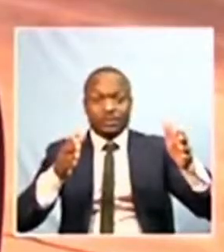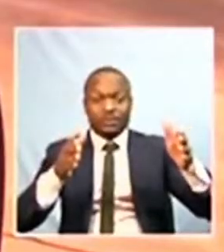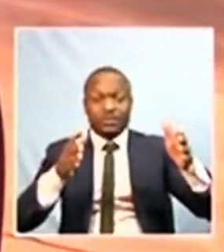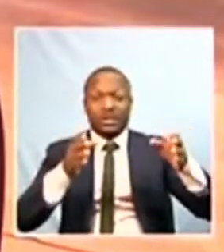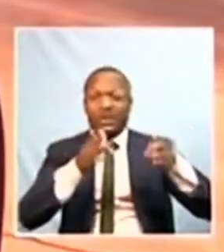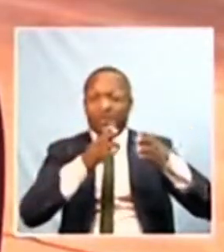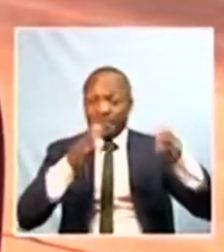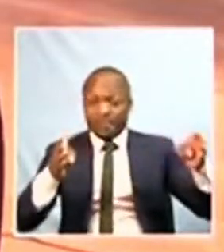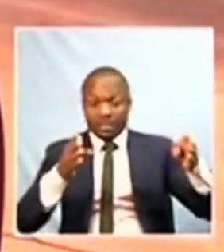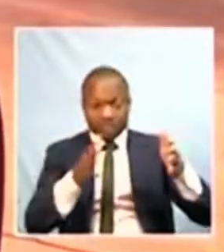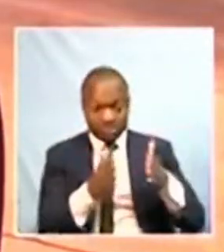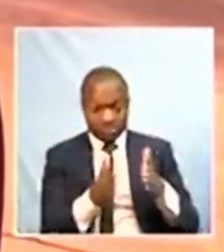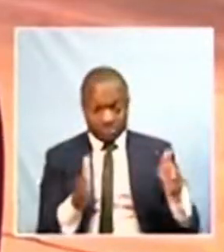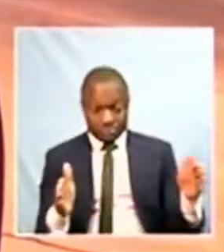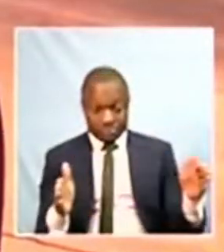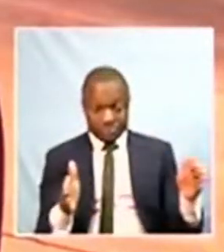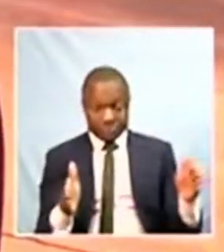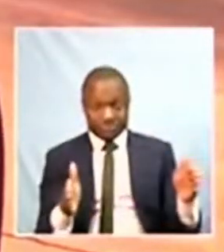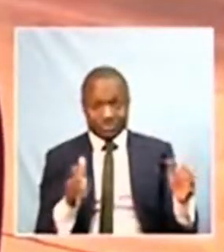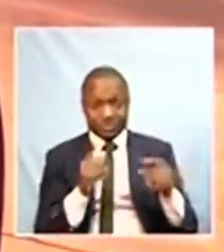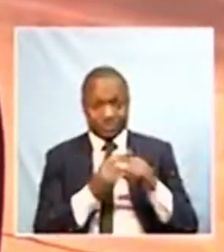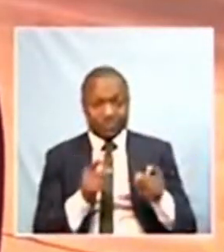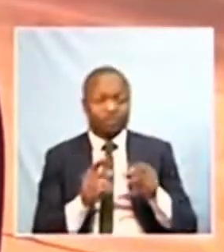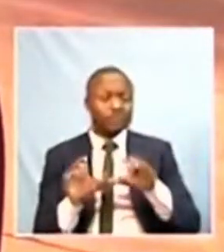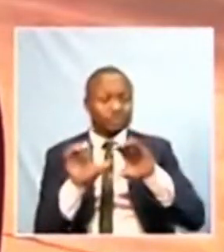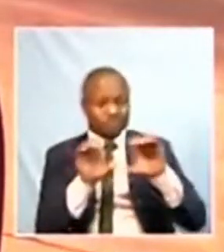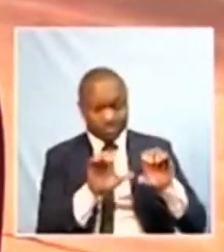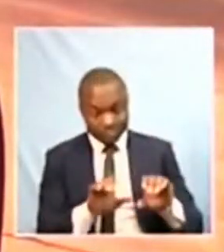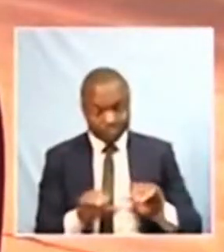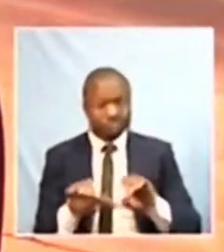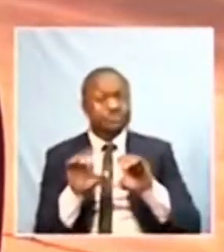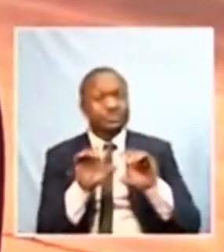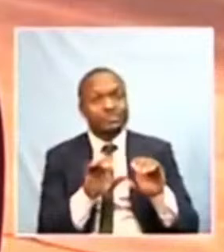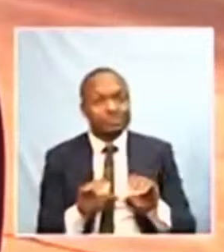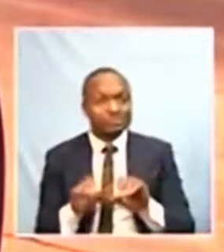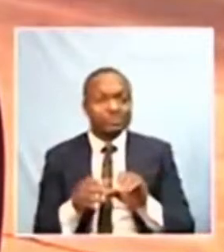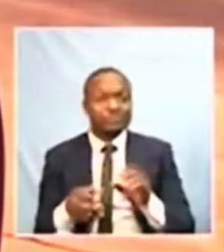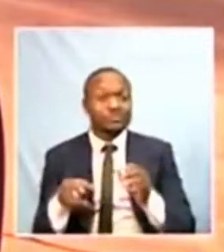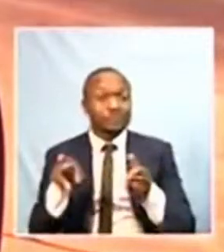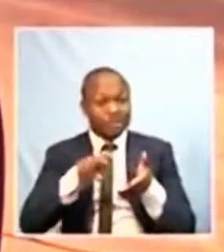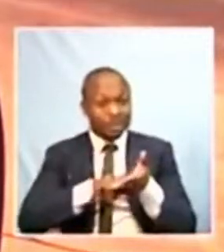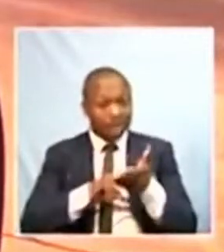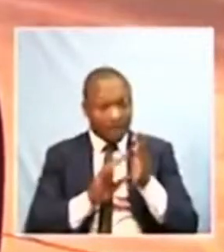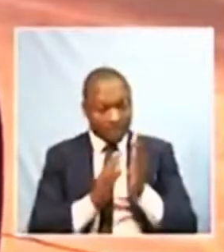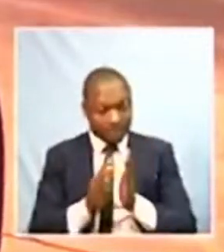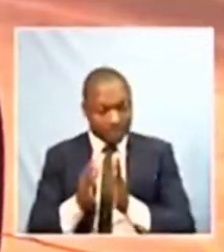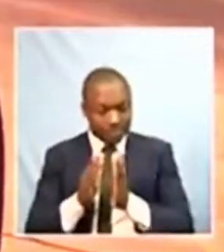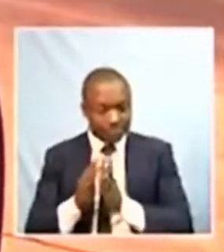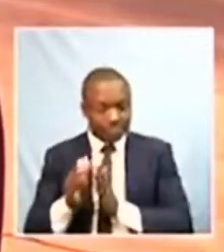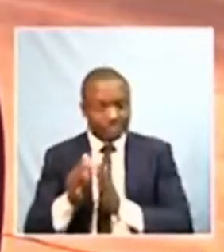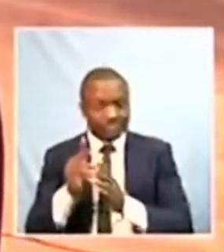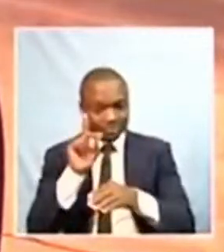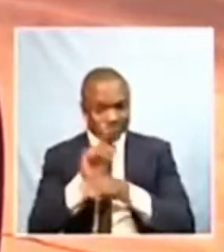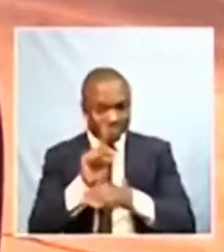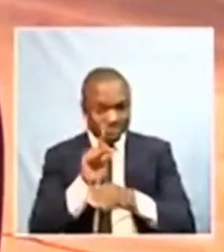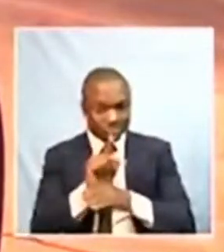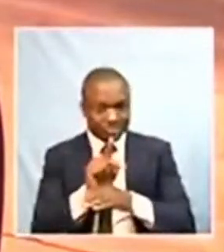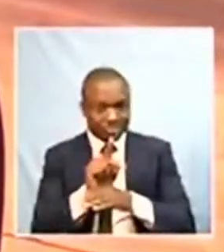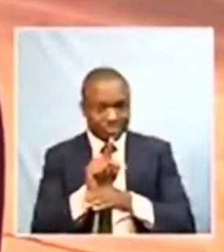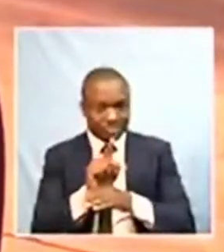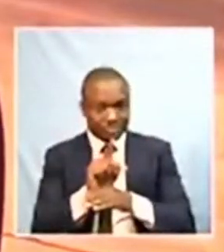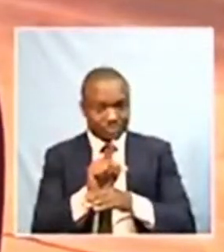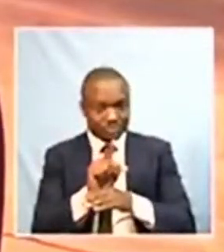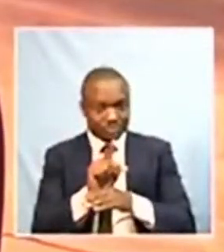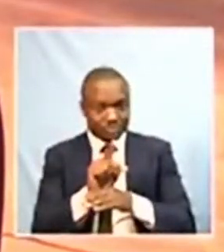we did actually do a redesign of the project into a reinforced